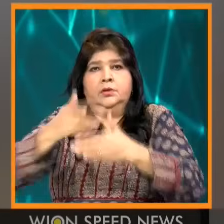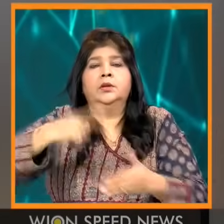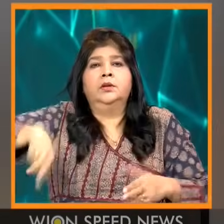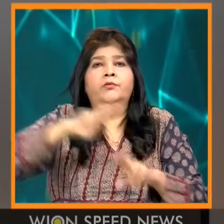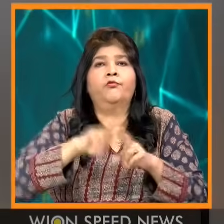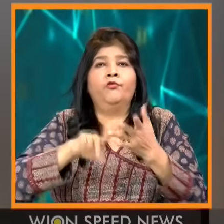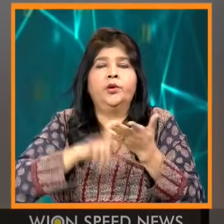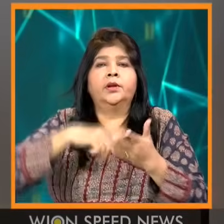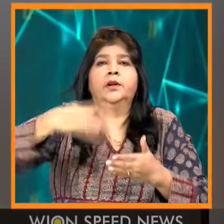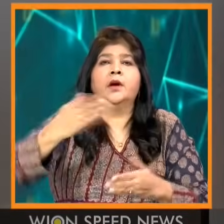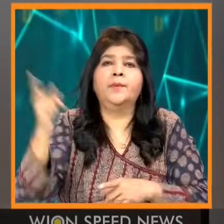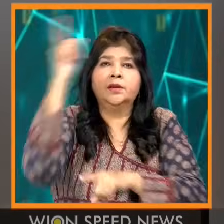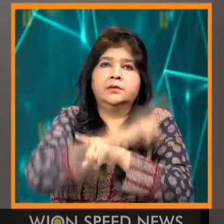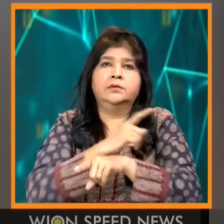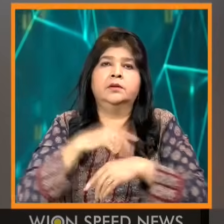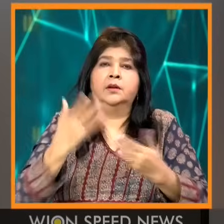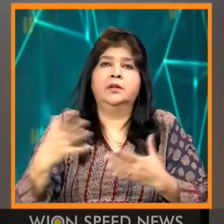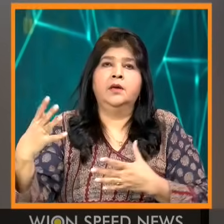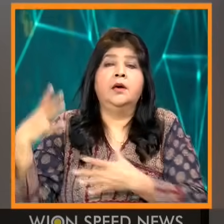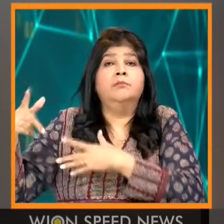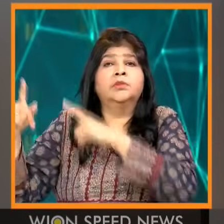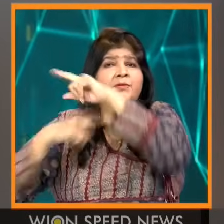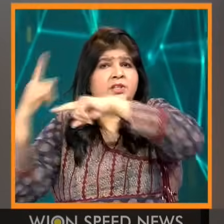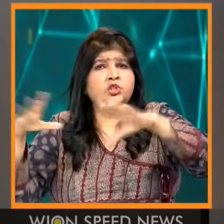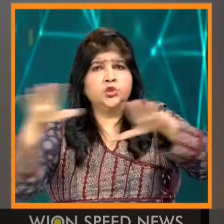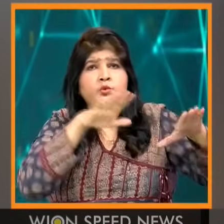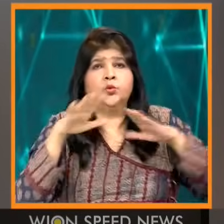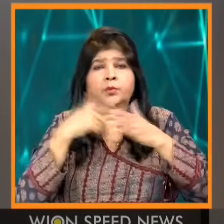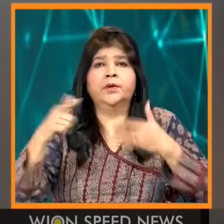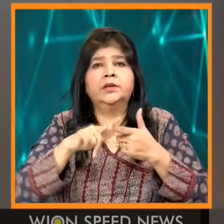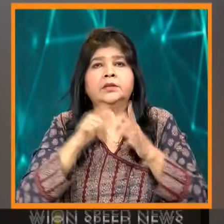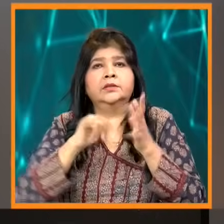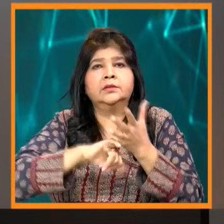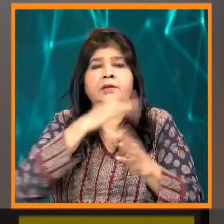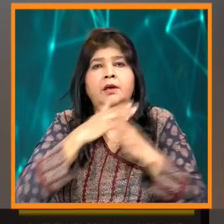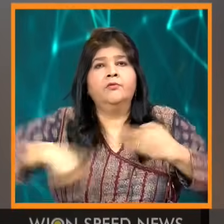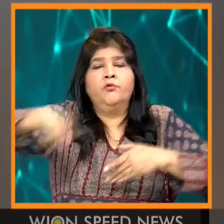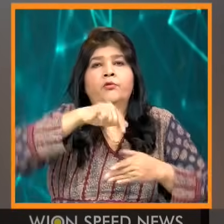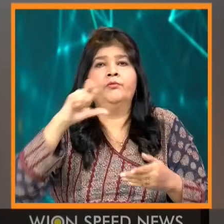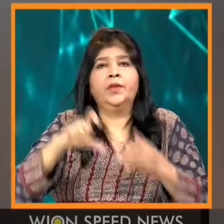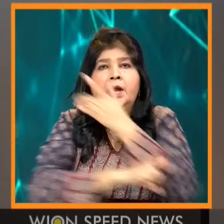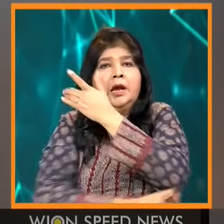Florida in the coming days as another powerful storm moves across the eastern half of the country.